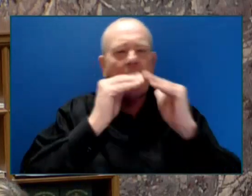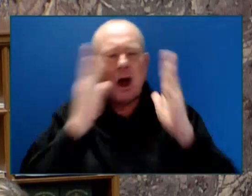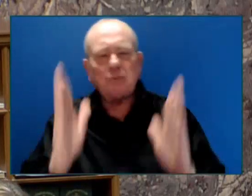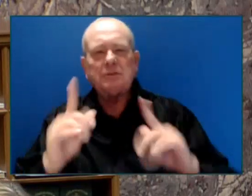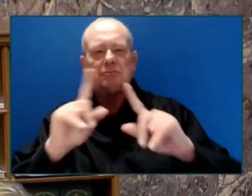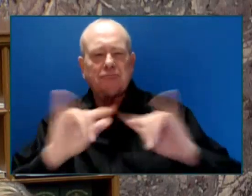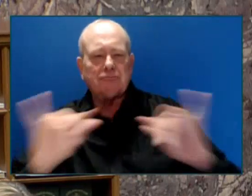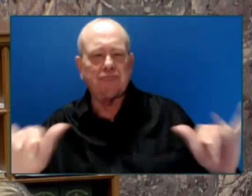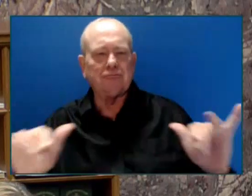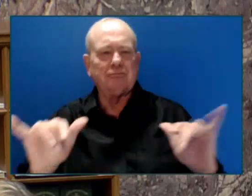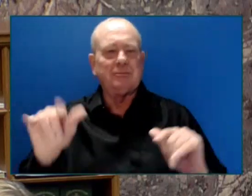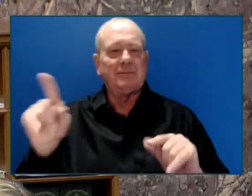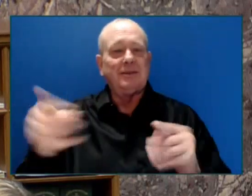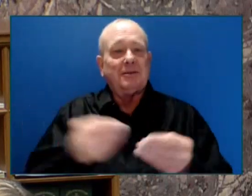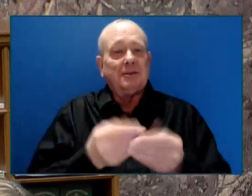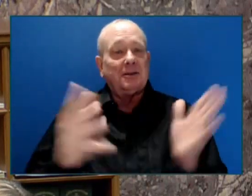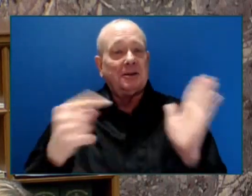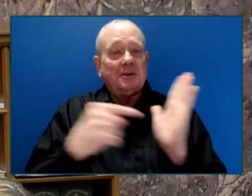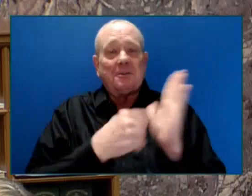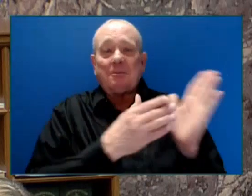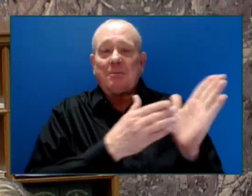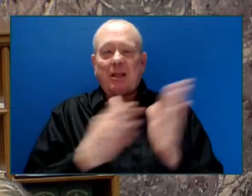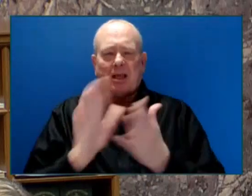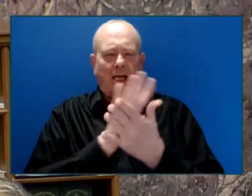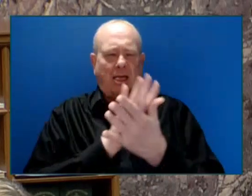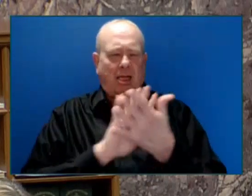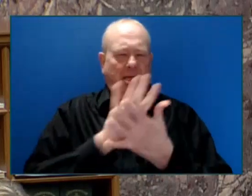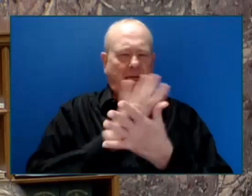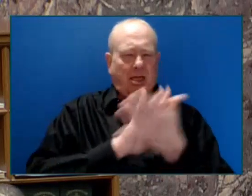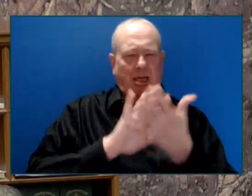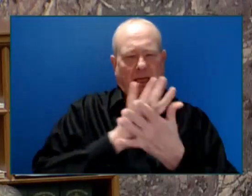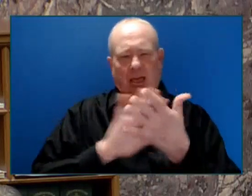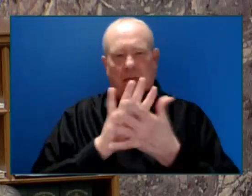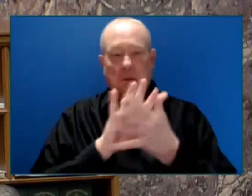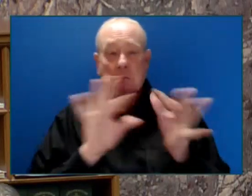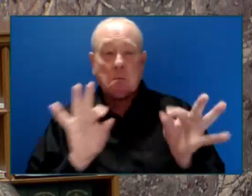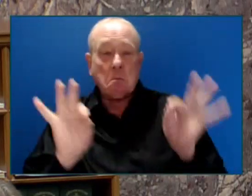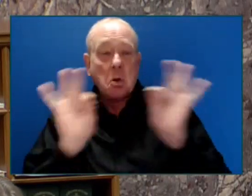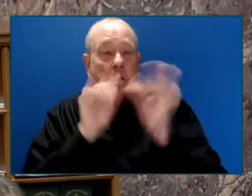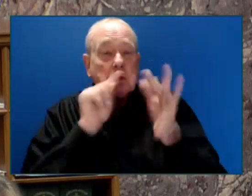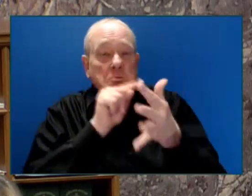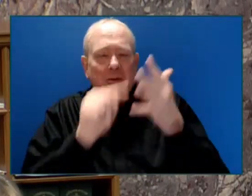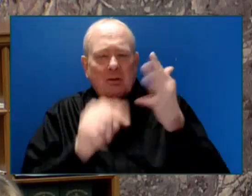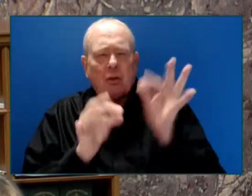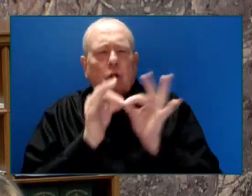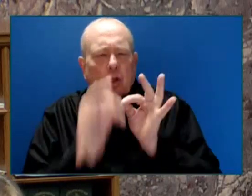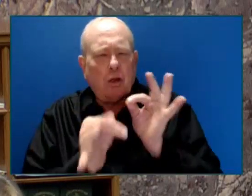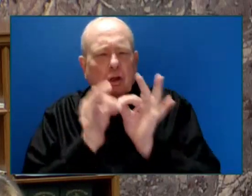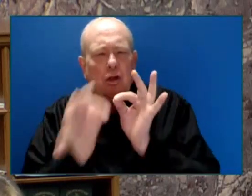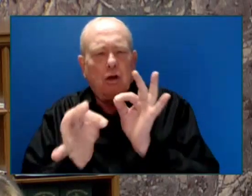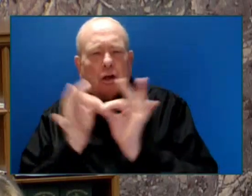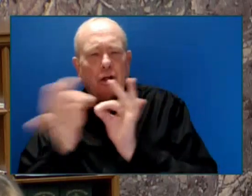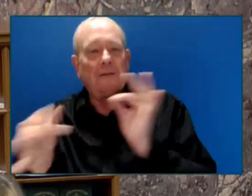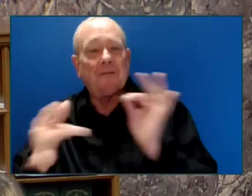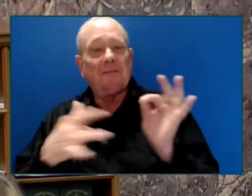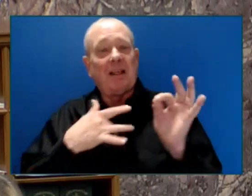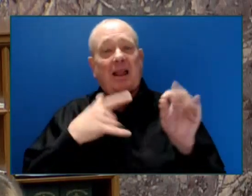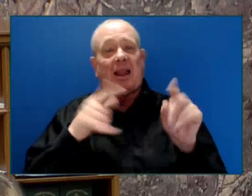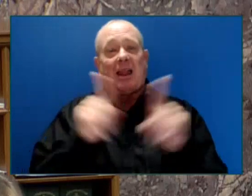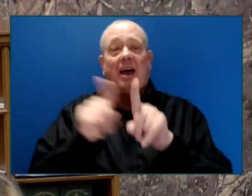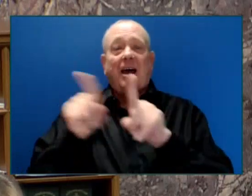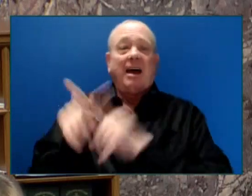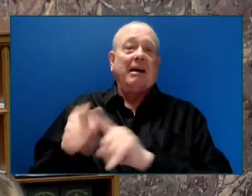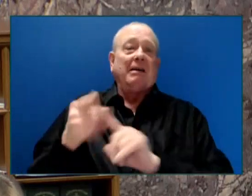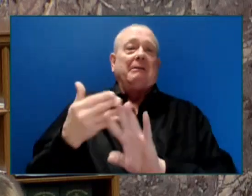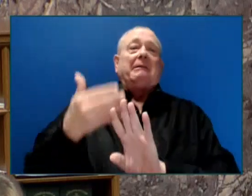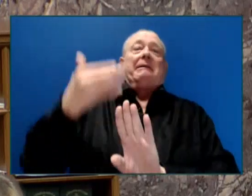decisions being made for many, many more months. And in a wonderful flashback to the 1990s budget, it also has numbers that